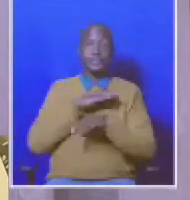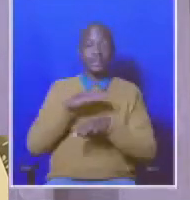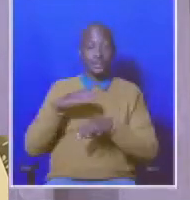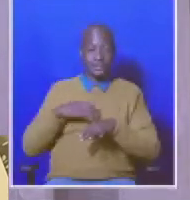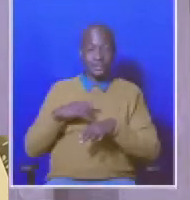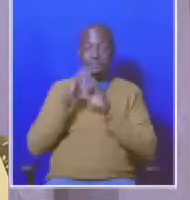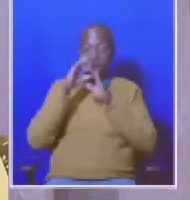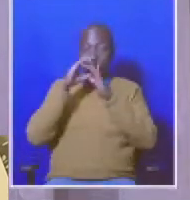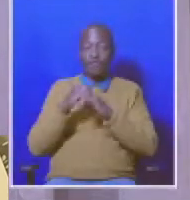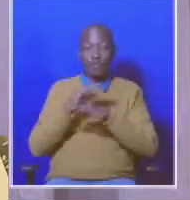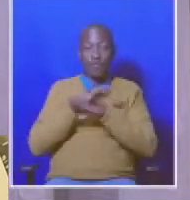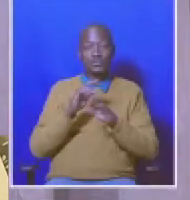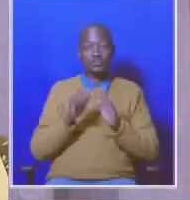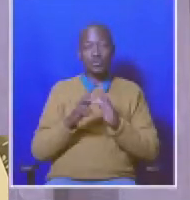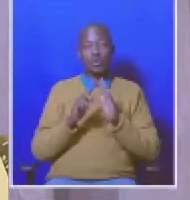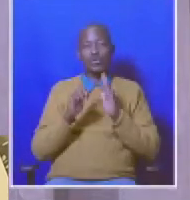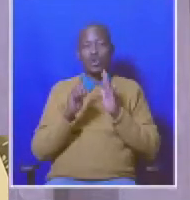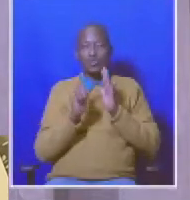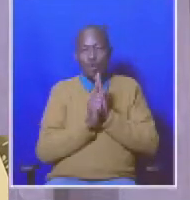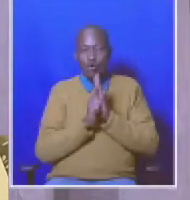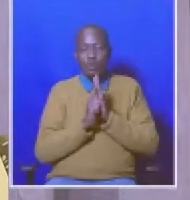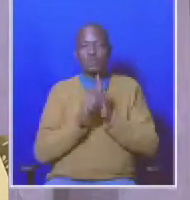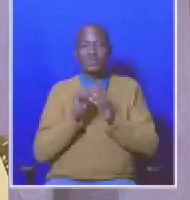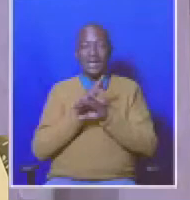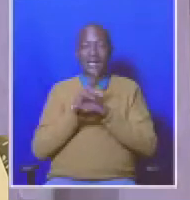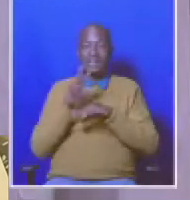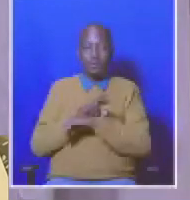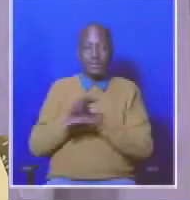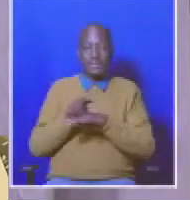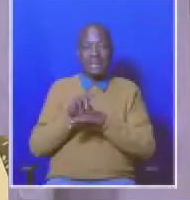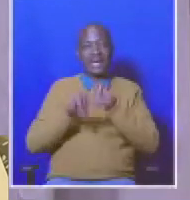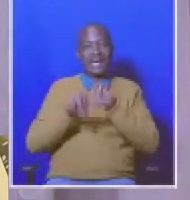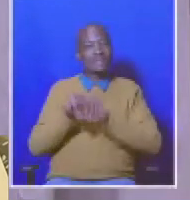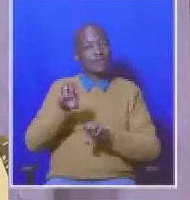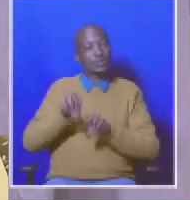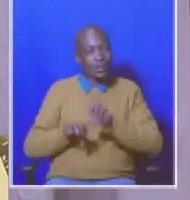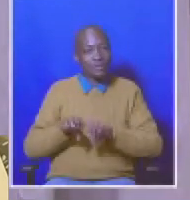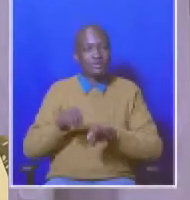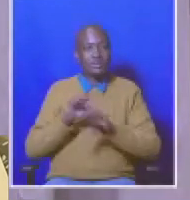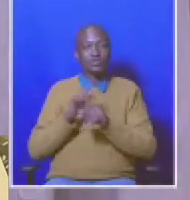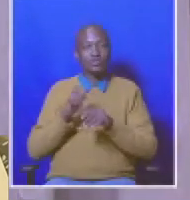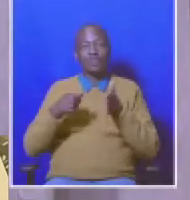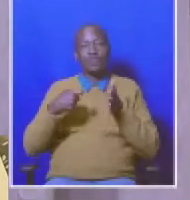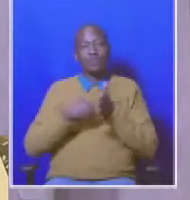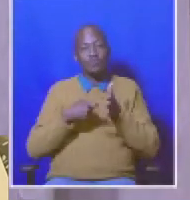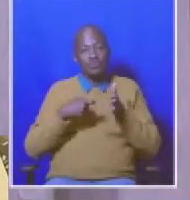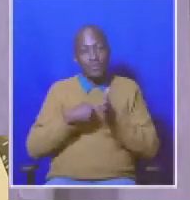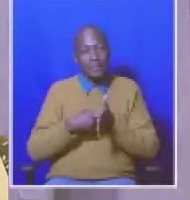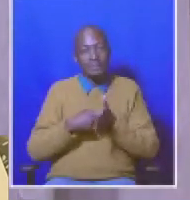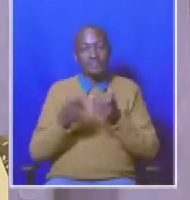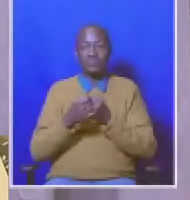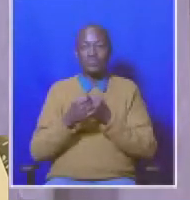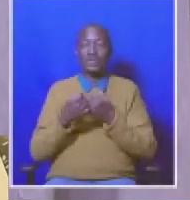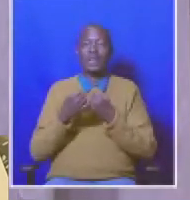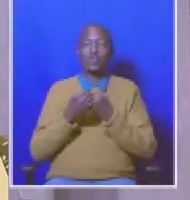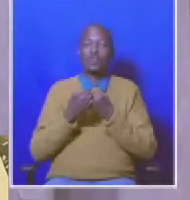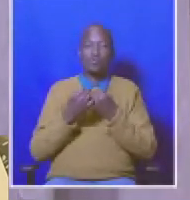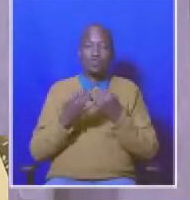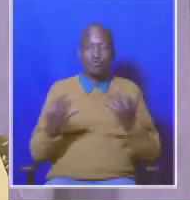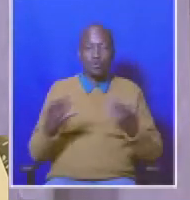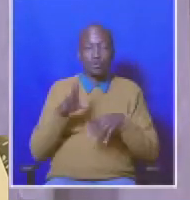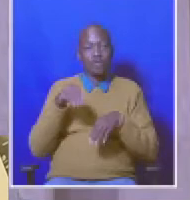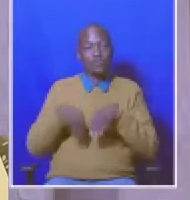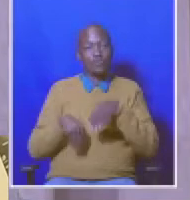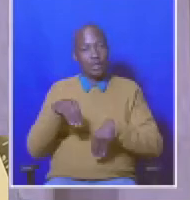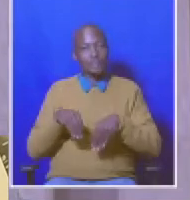on legislative reforms, monitoring and evaluation of procurements, where a lot of